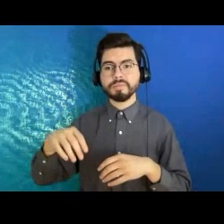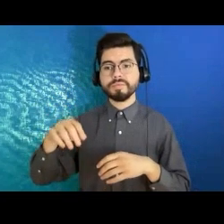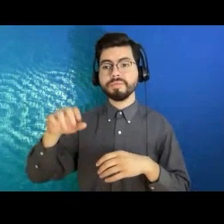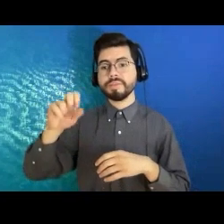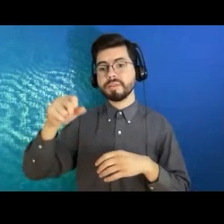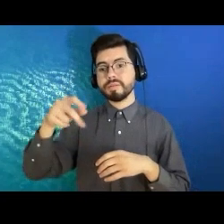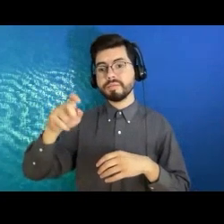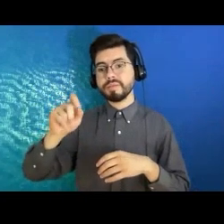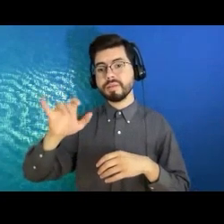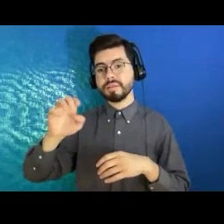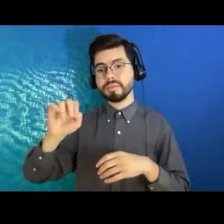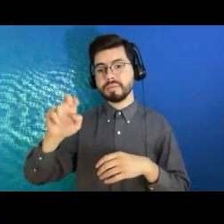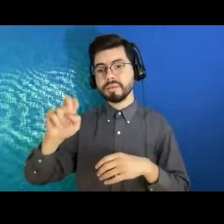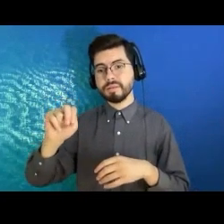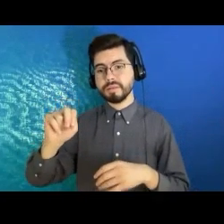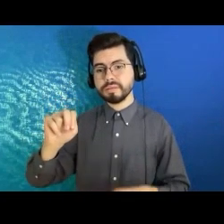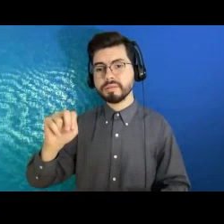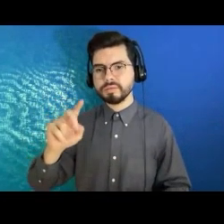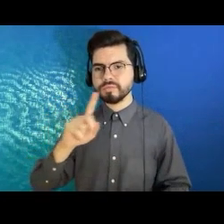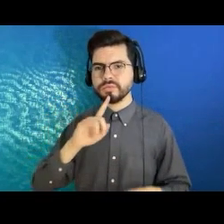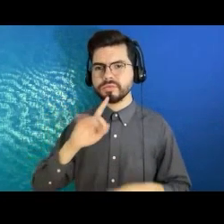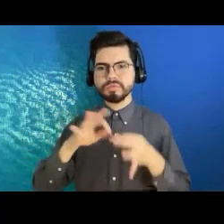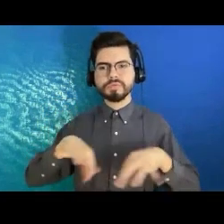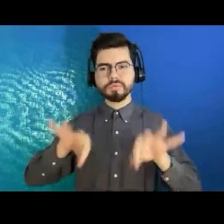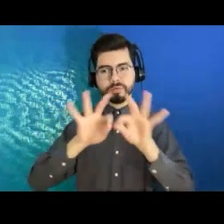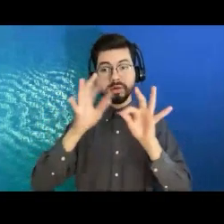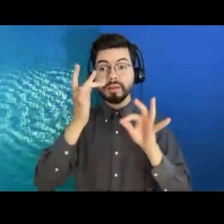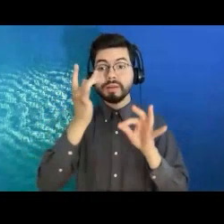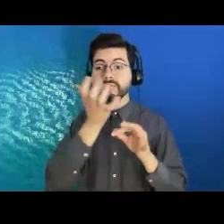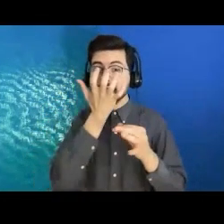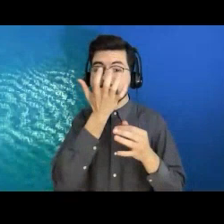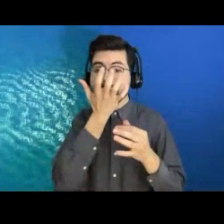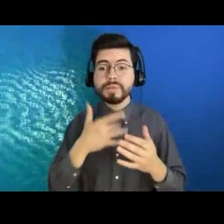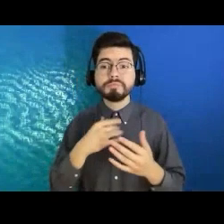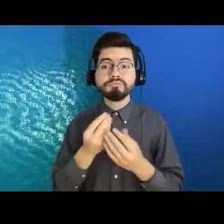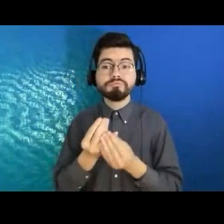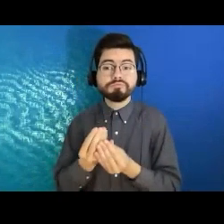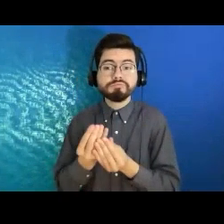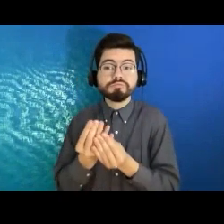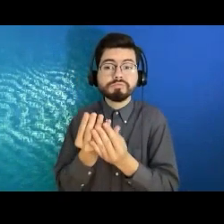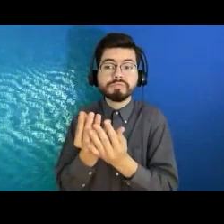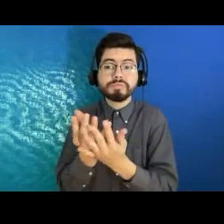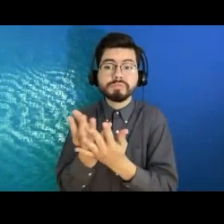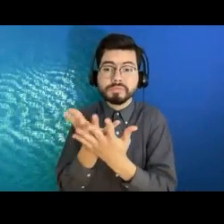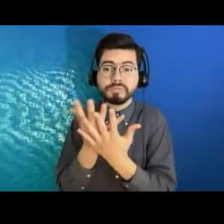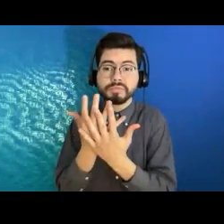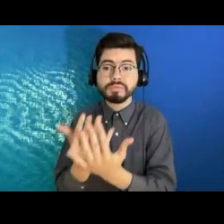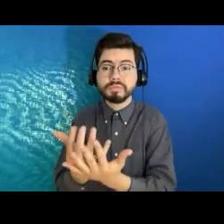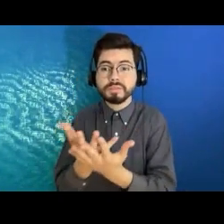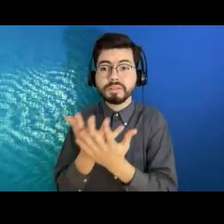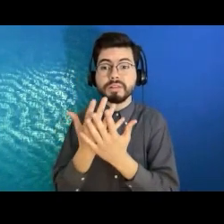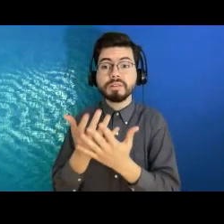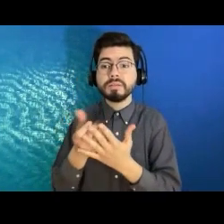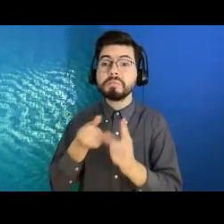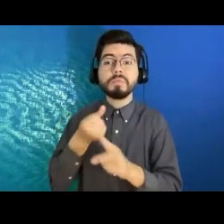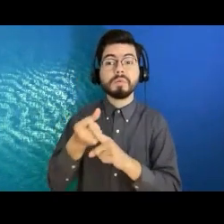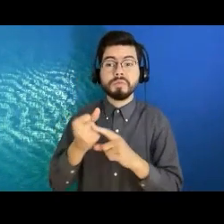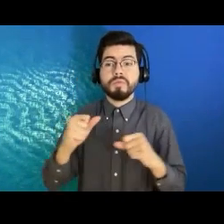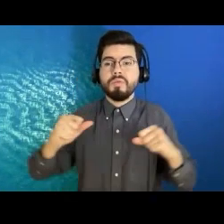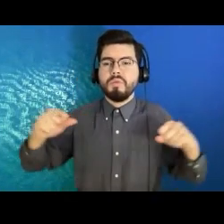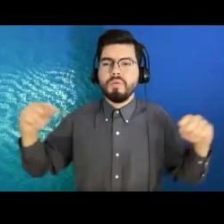that's important because the grasses just grow for a really short period, and it gets really cold, so that the grasslands just